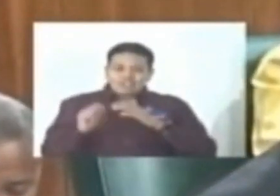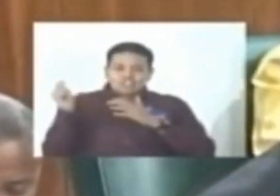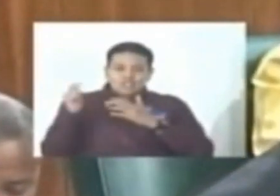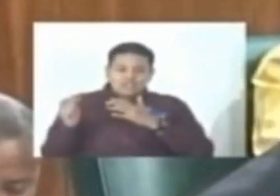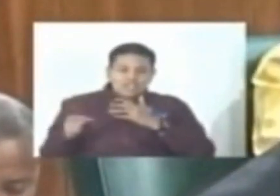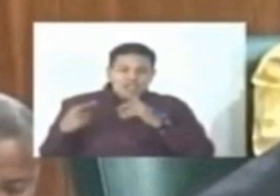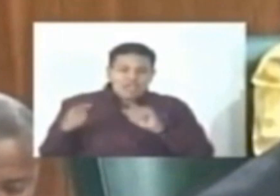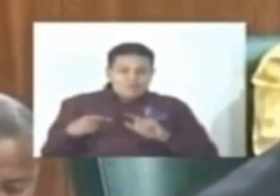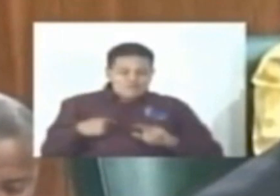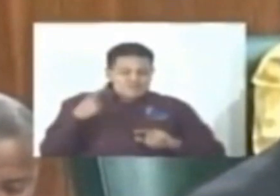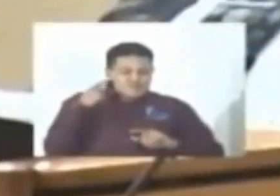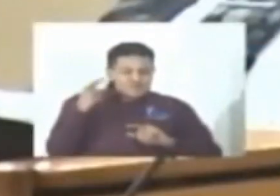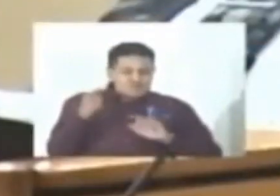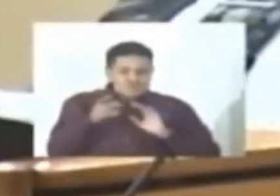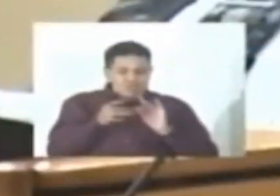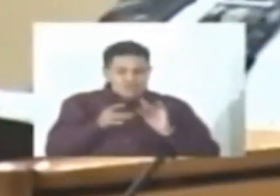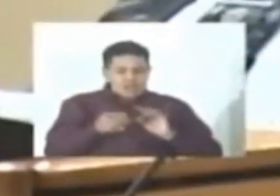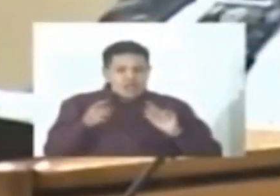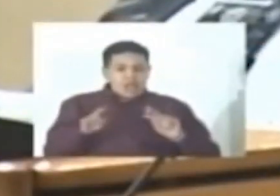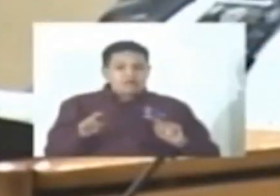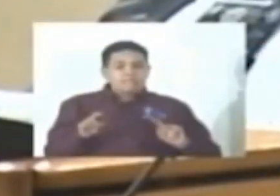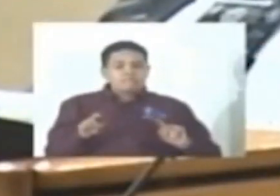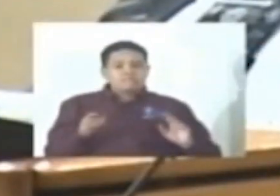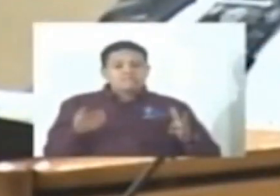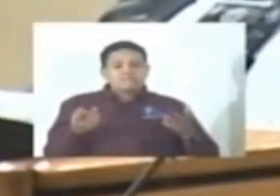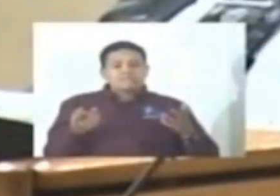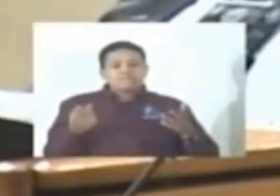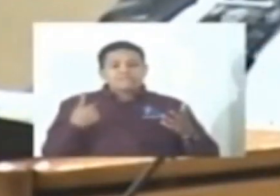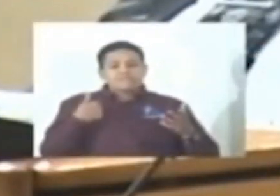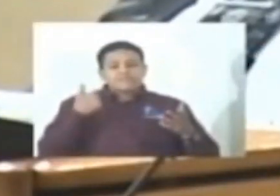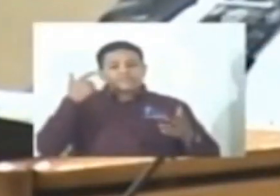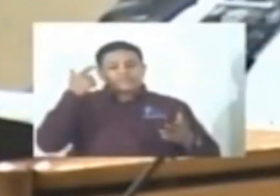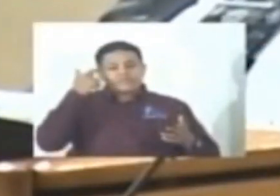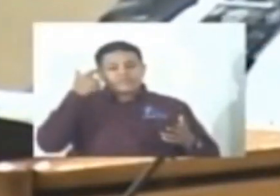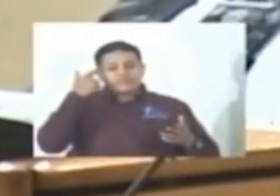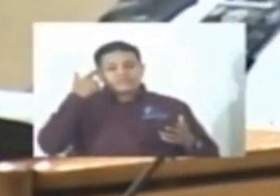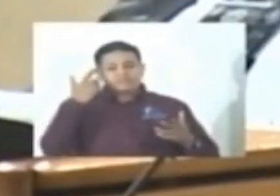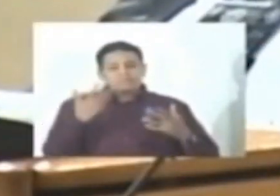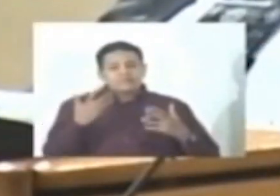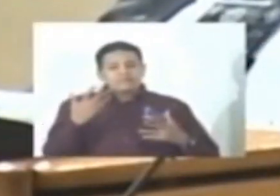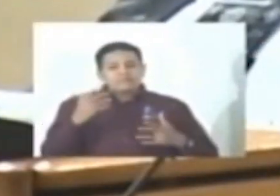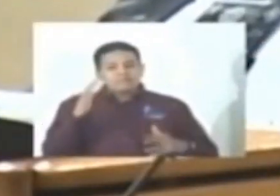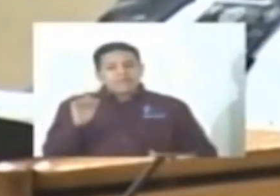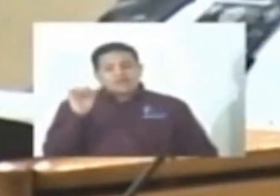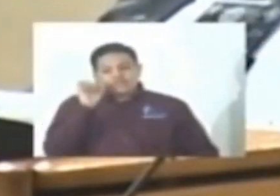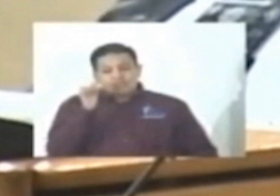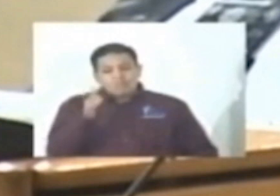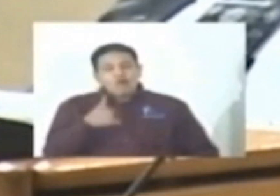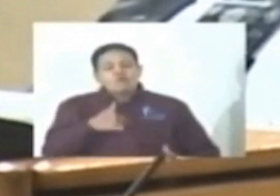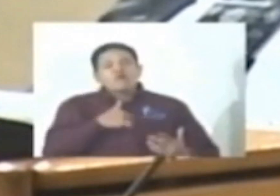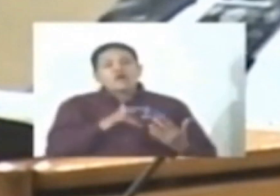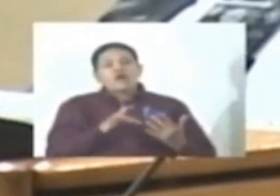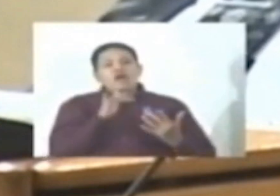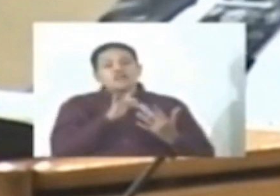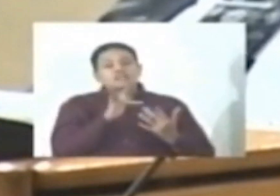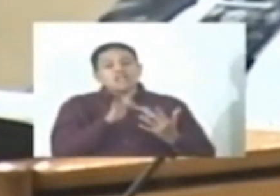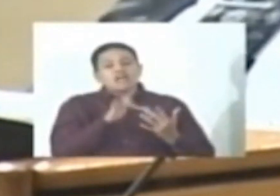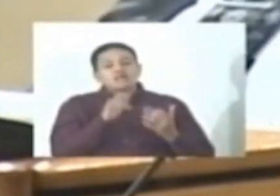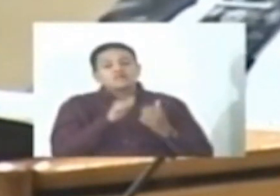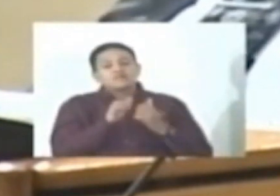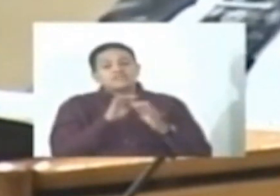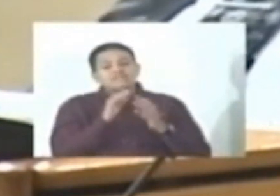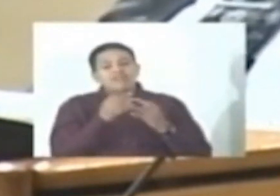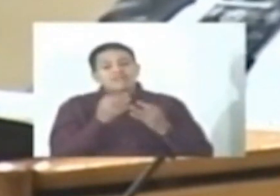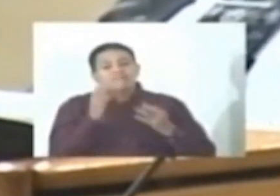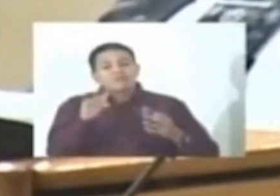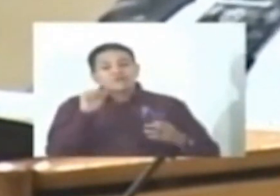was, Minister, I think by tomorrow we have contact with the family for them to at